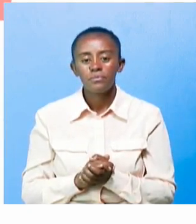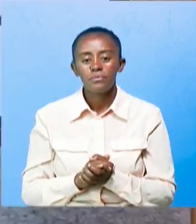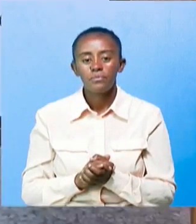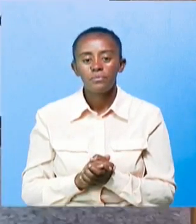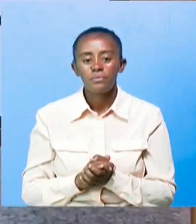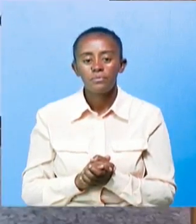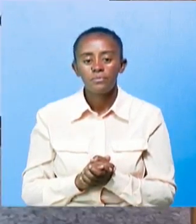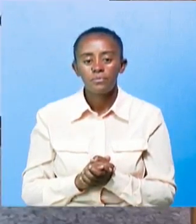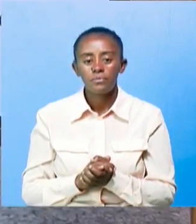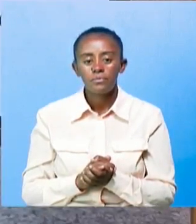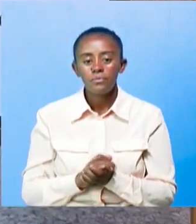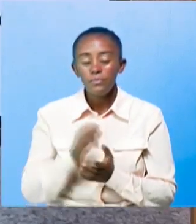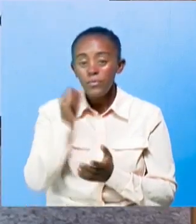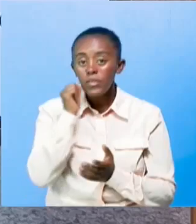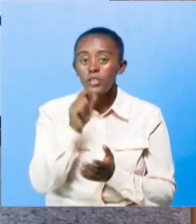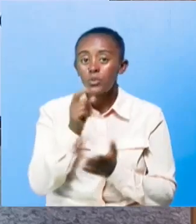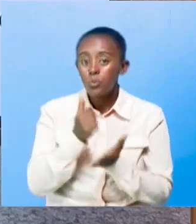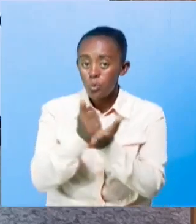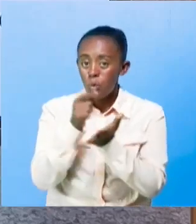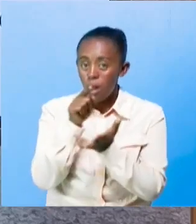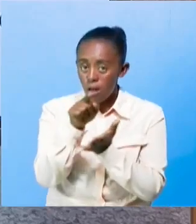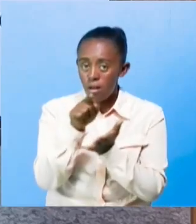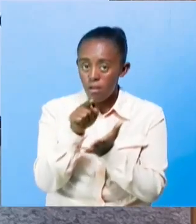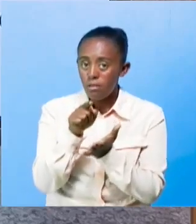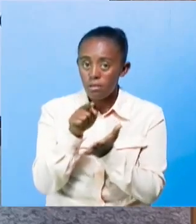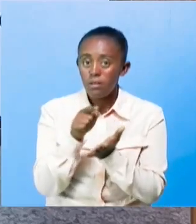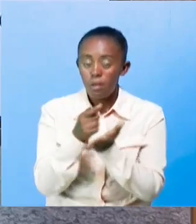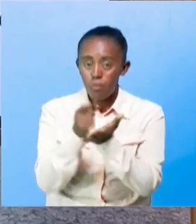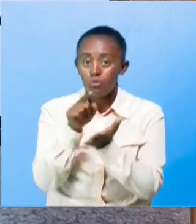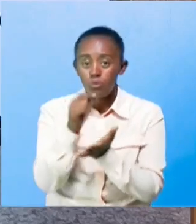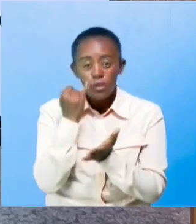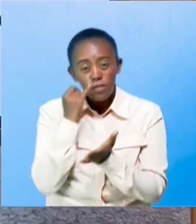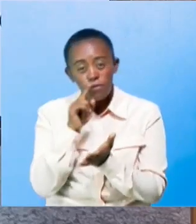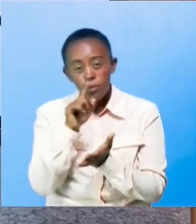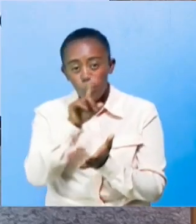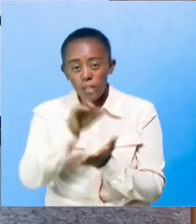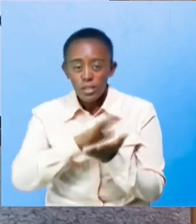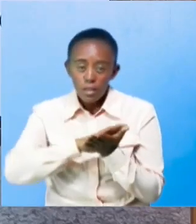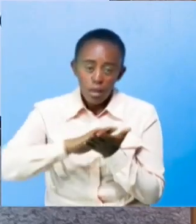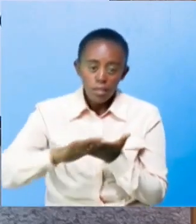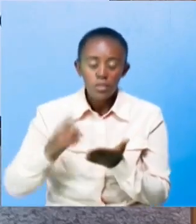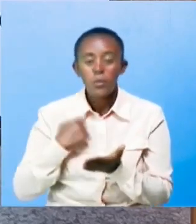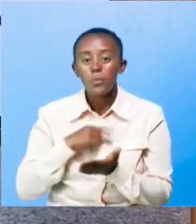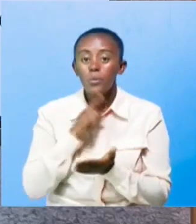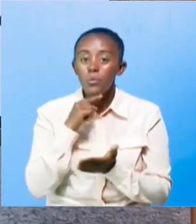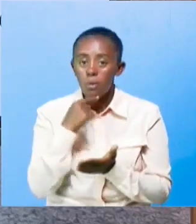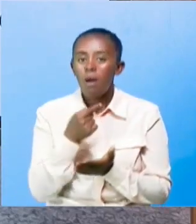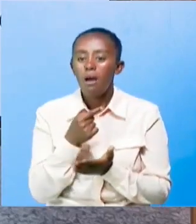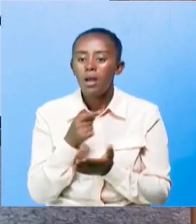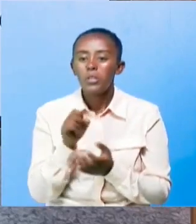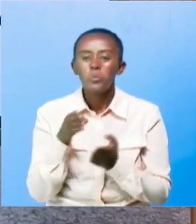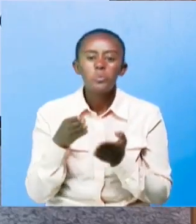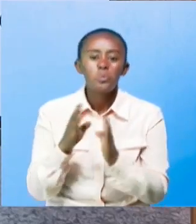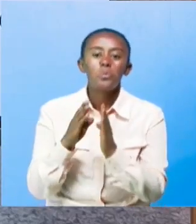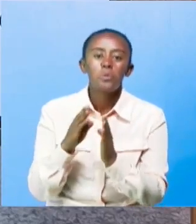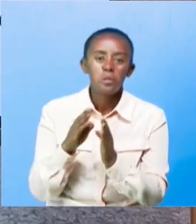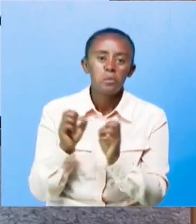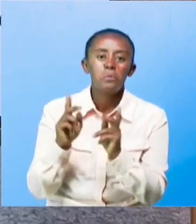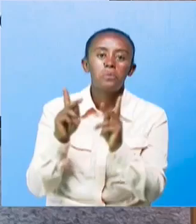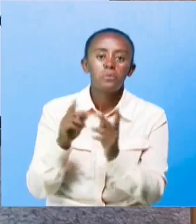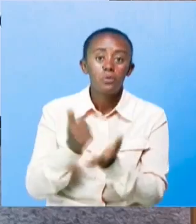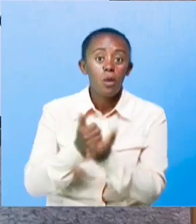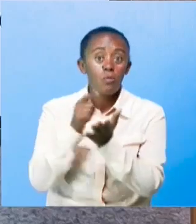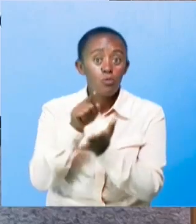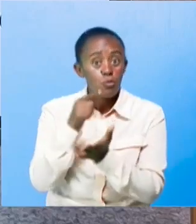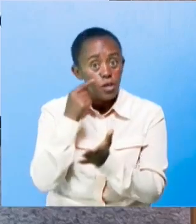So when we say she will help you if you ask nicely, we're saying she is willing to help you if